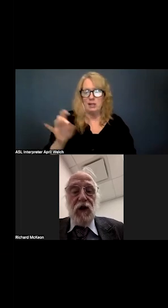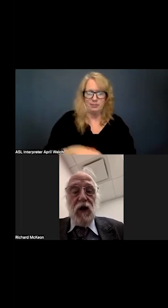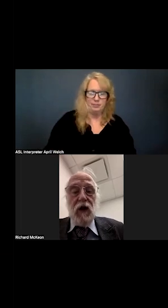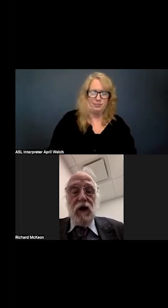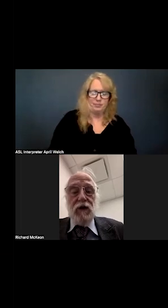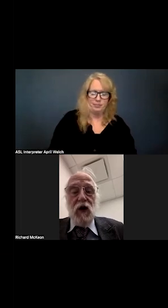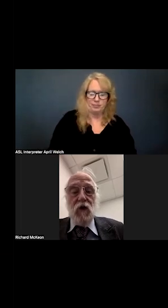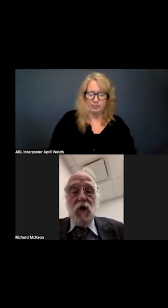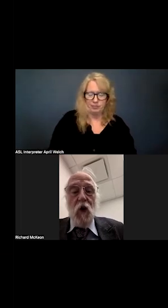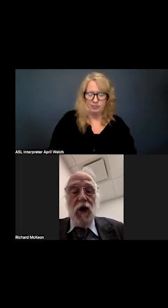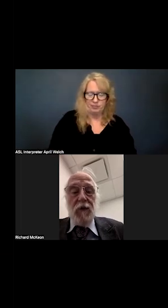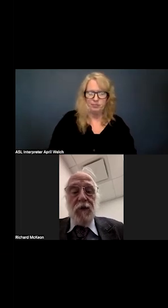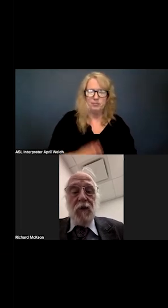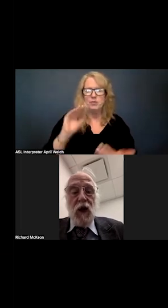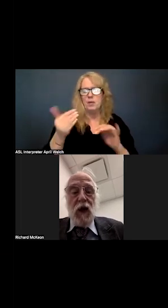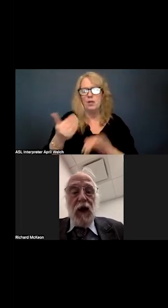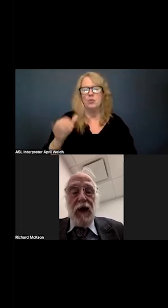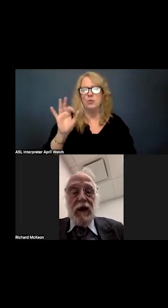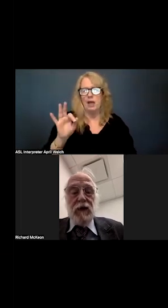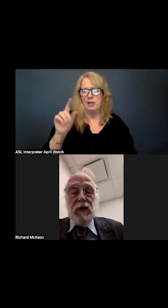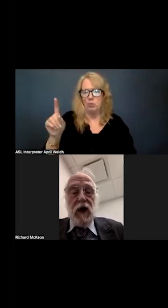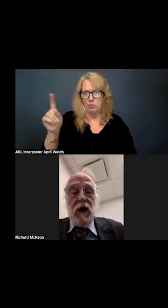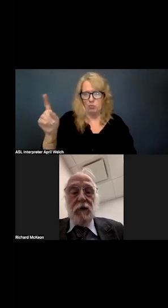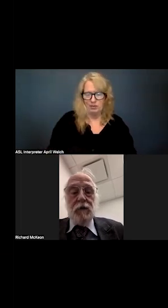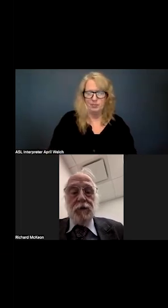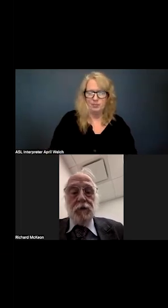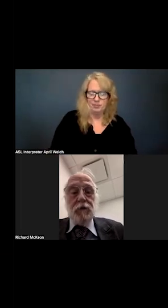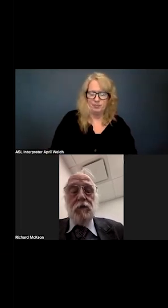versus 911. And